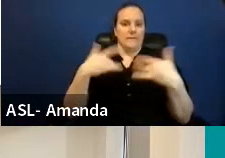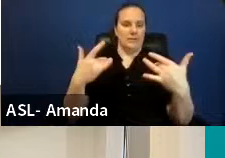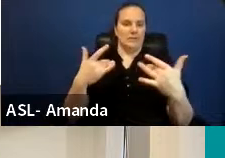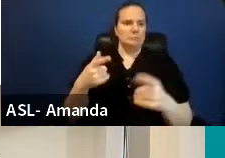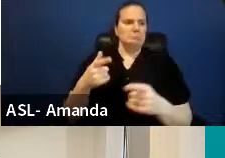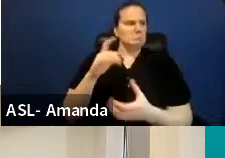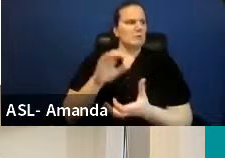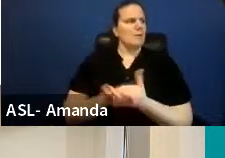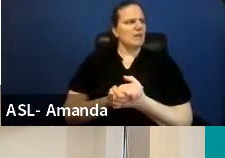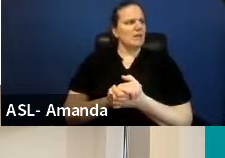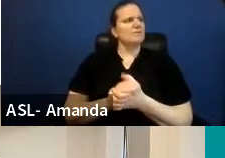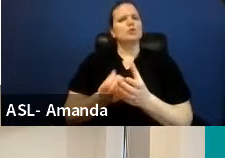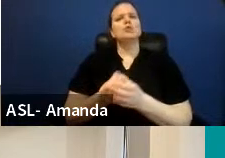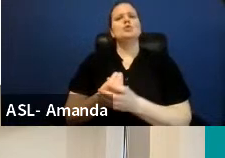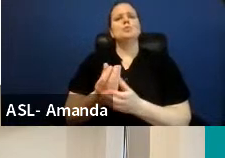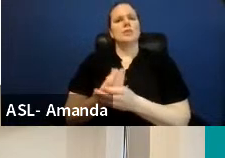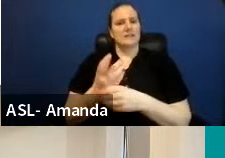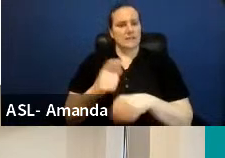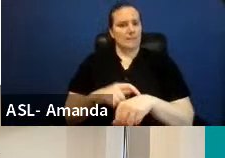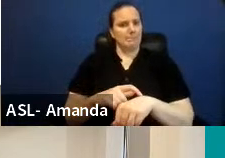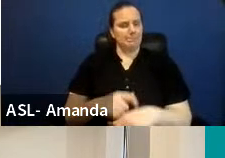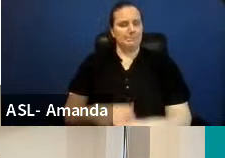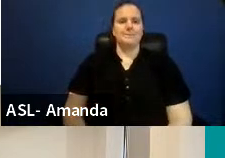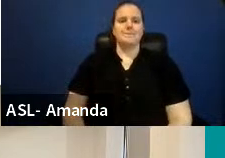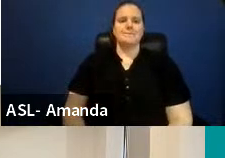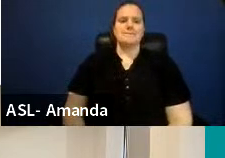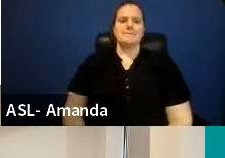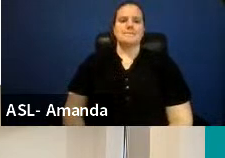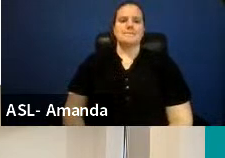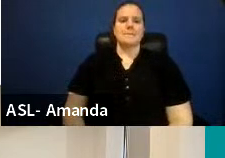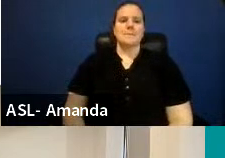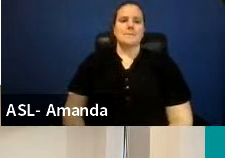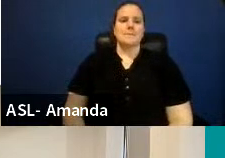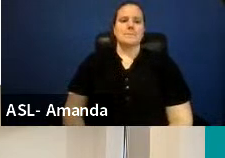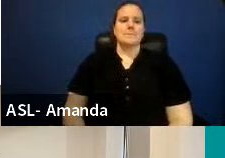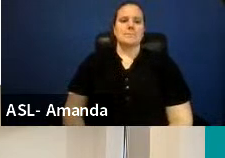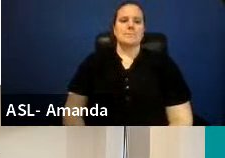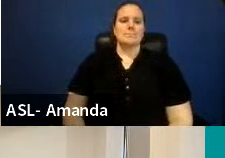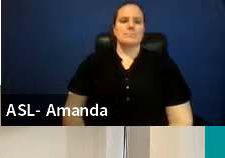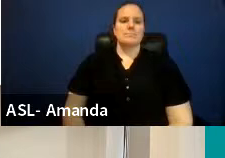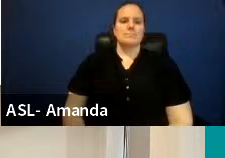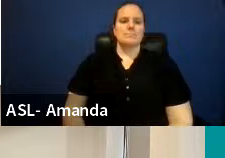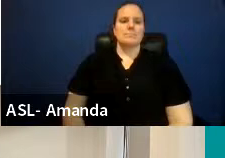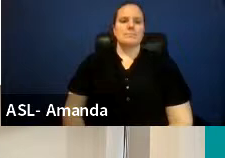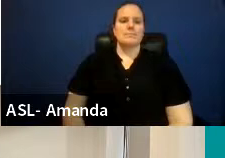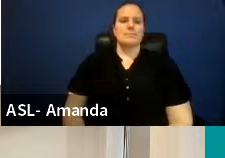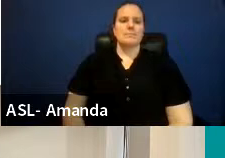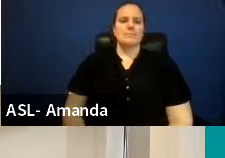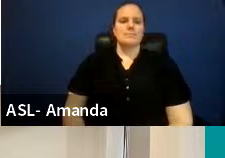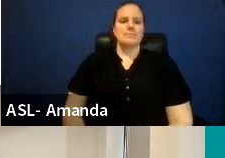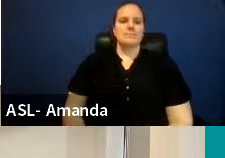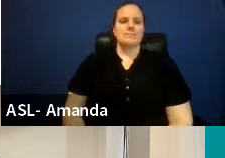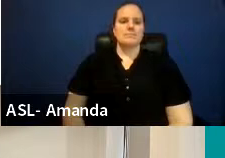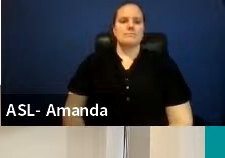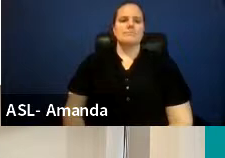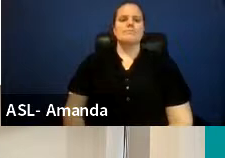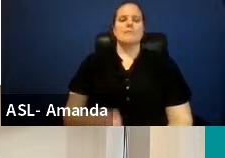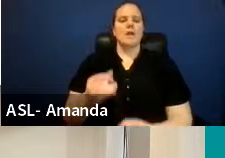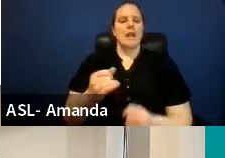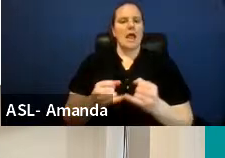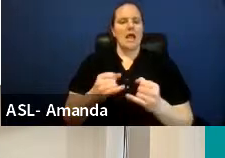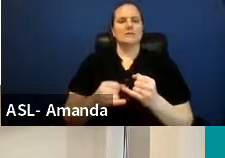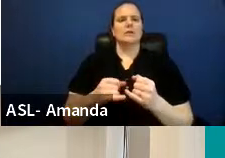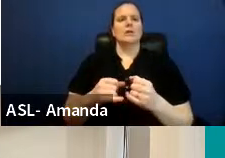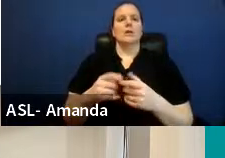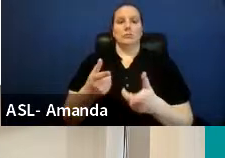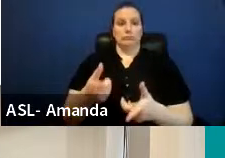believe, in the spring. And then lastly, there was a presentation to Vancouver Innovation,